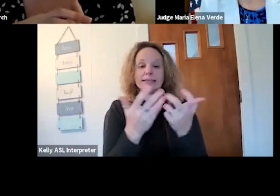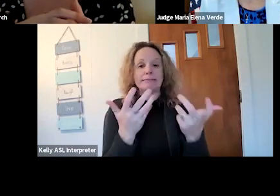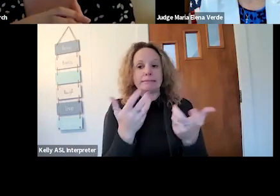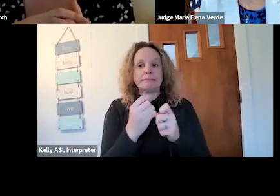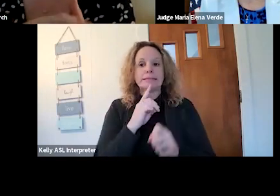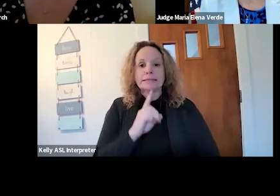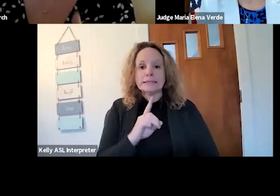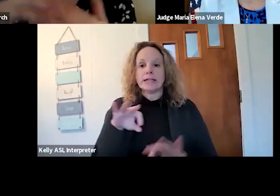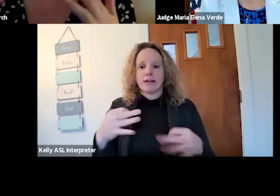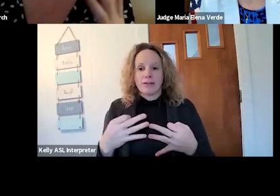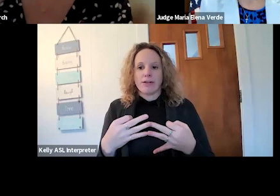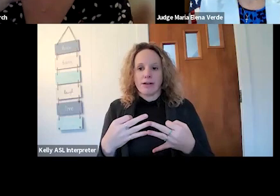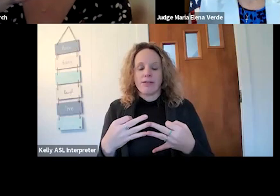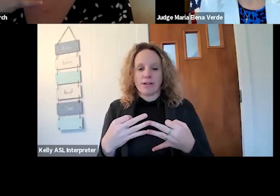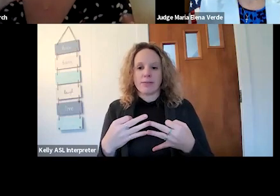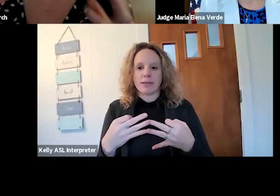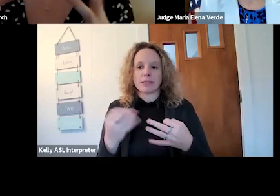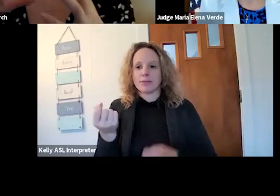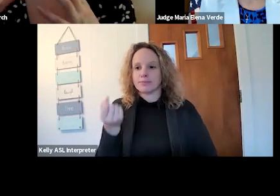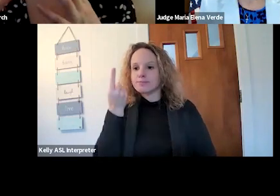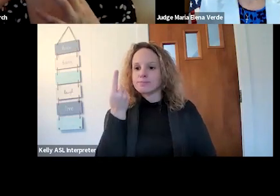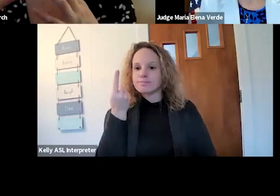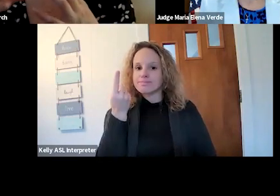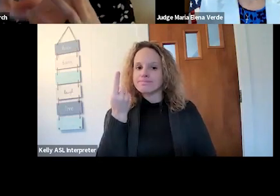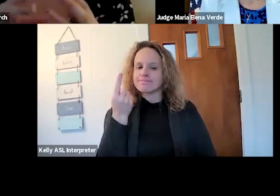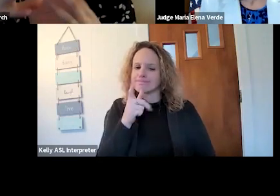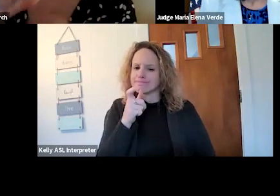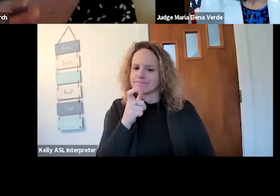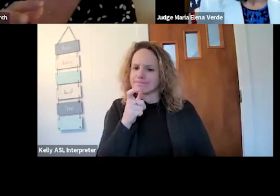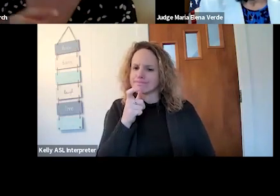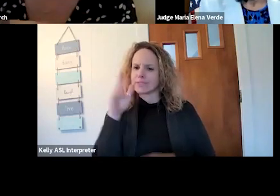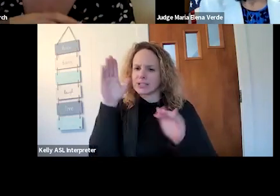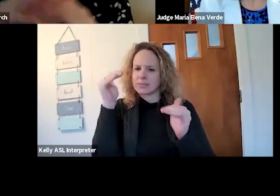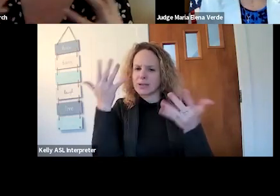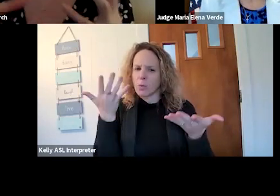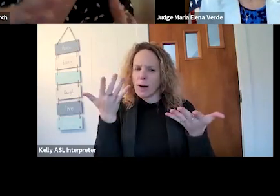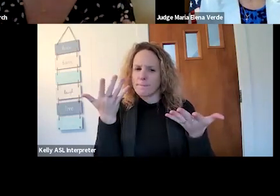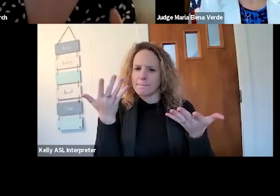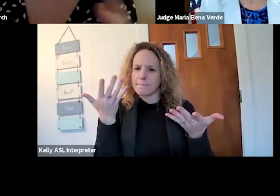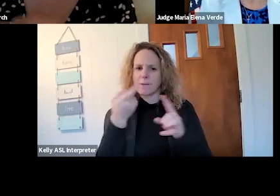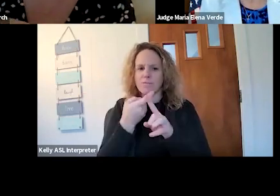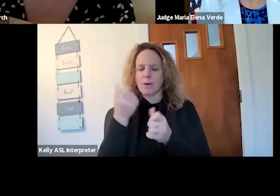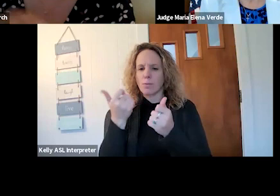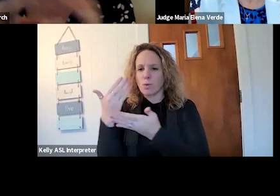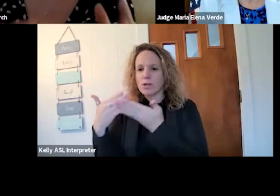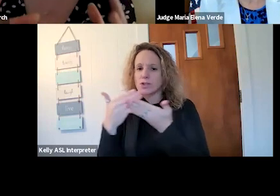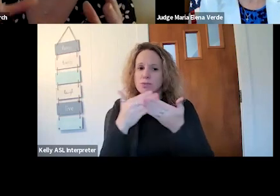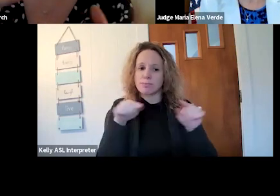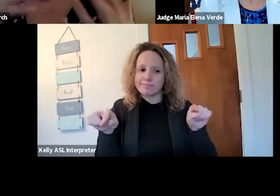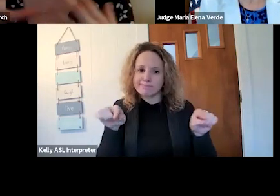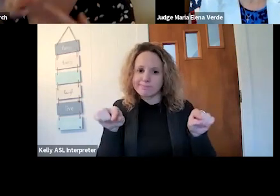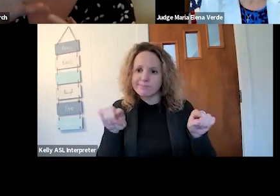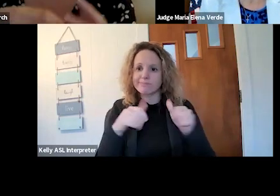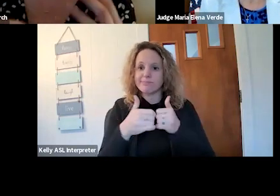in a family-centered way, to understand who expects what from which party and how